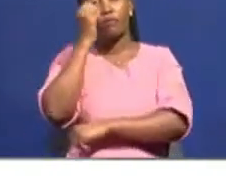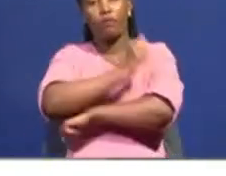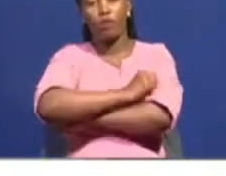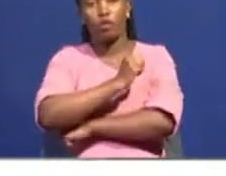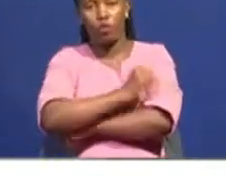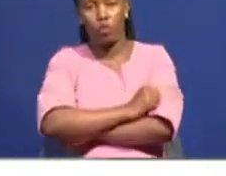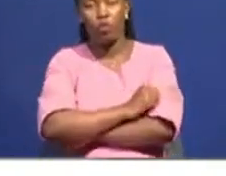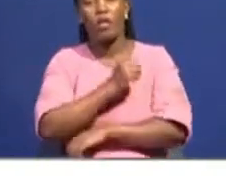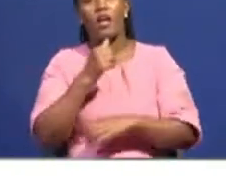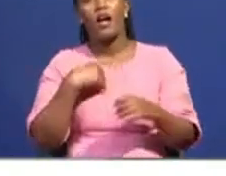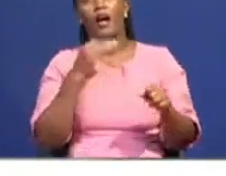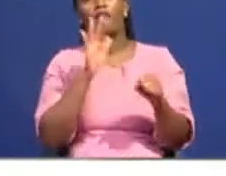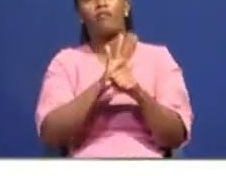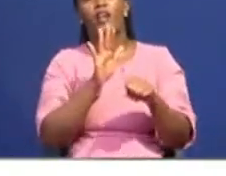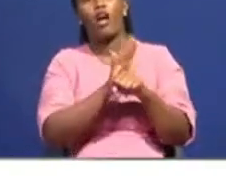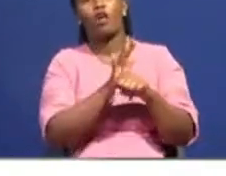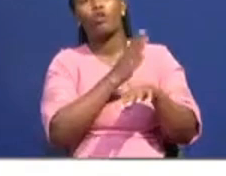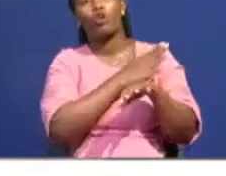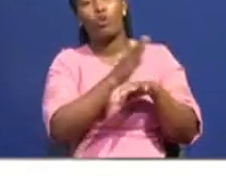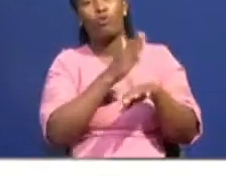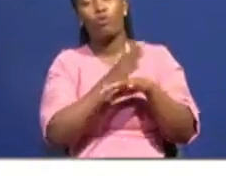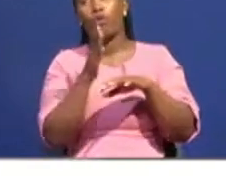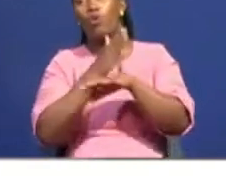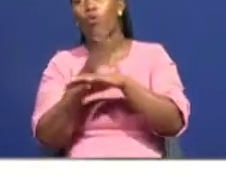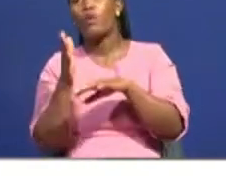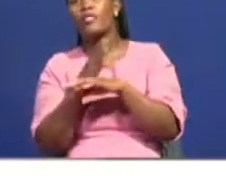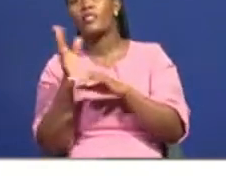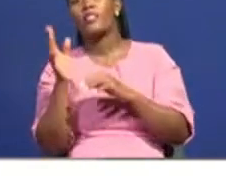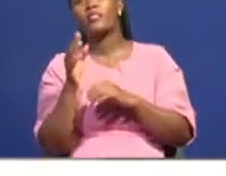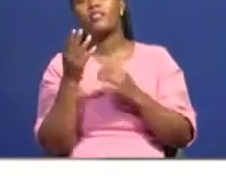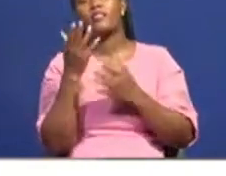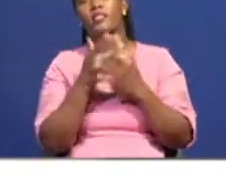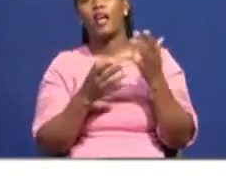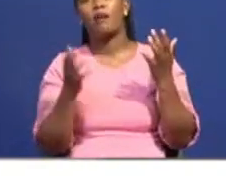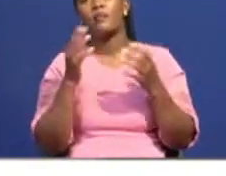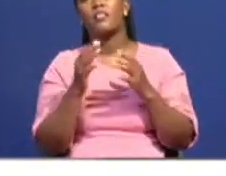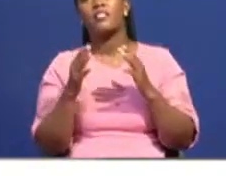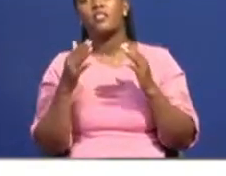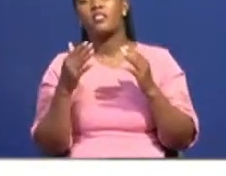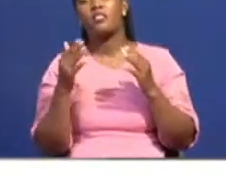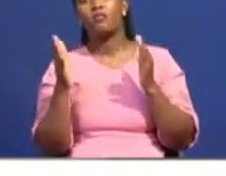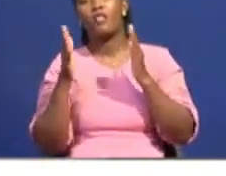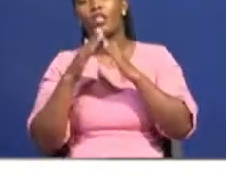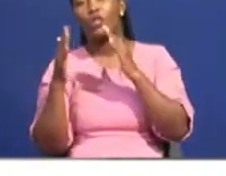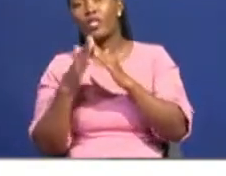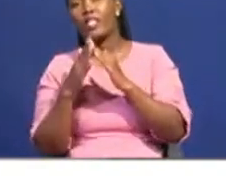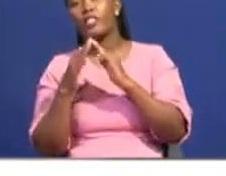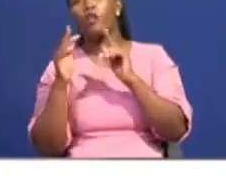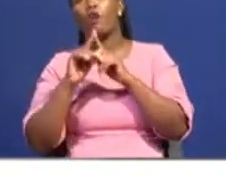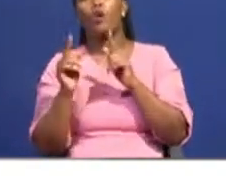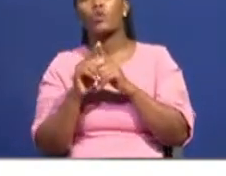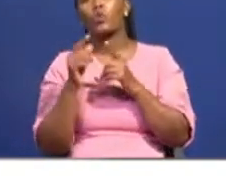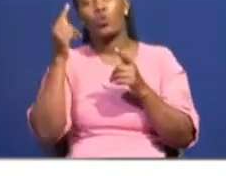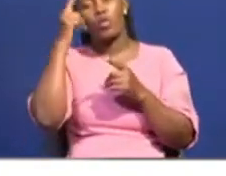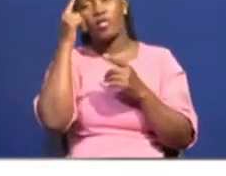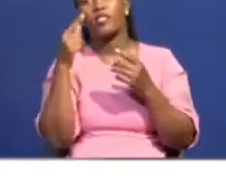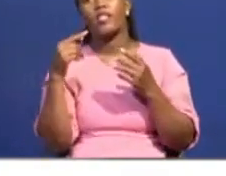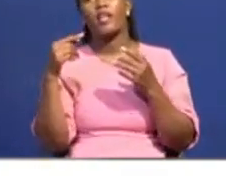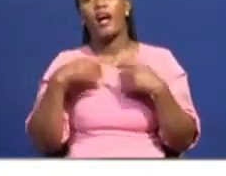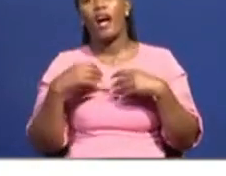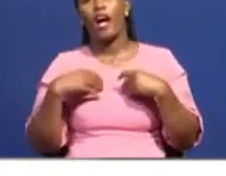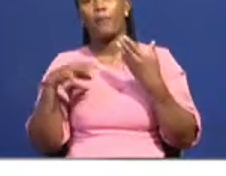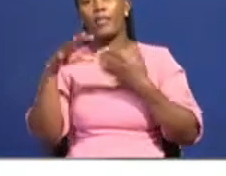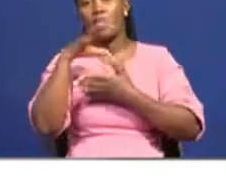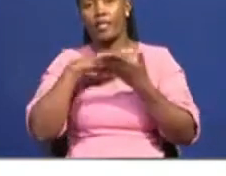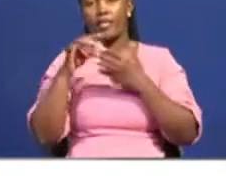because they have waste from the toilets. Mm. Let's not think about that. That waste is contaminated, the gas is contaminated, mm-hmm. but encourage